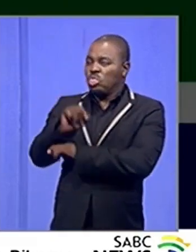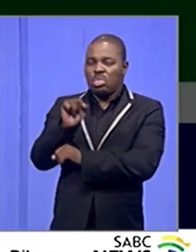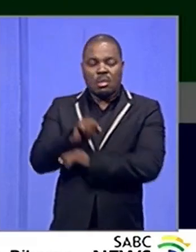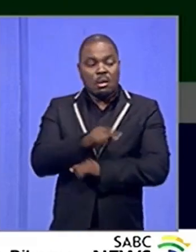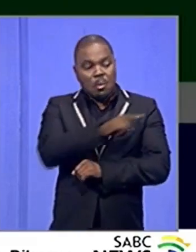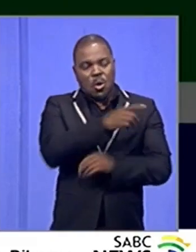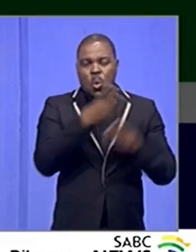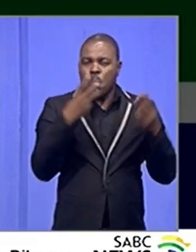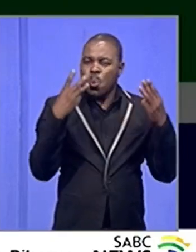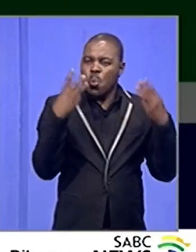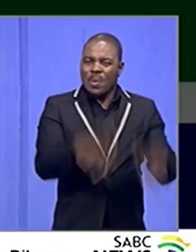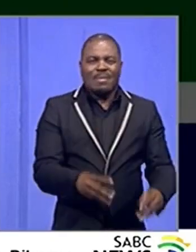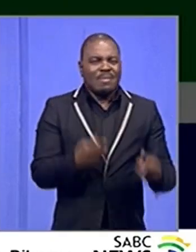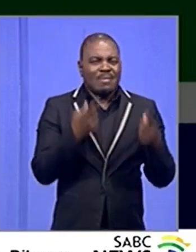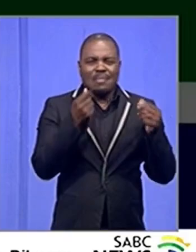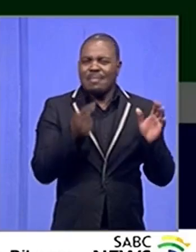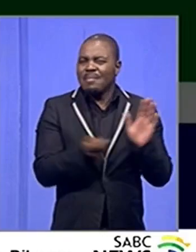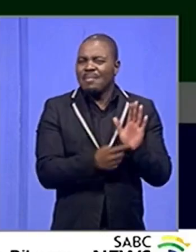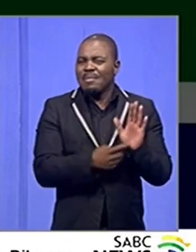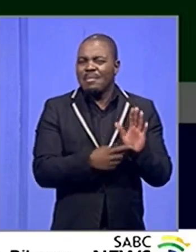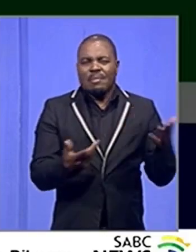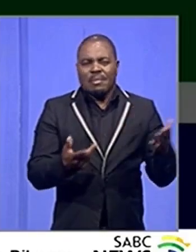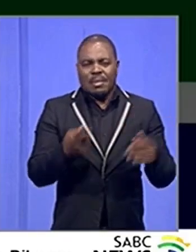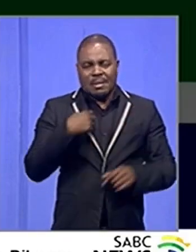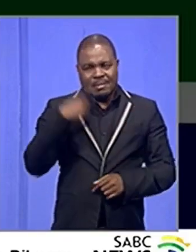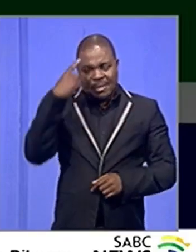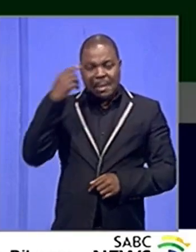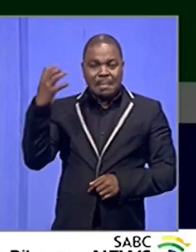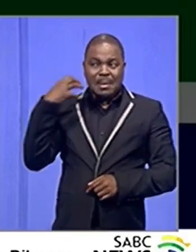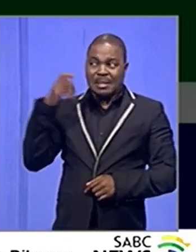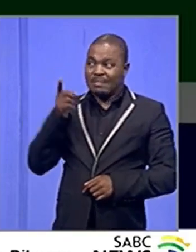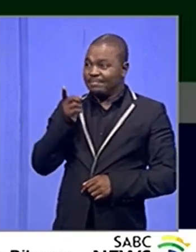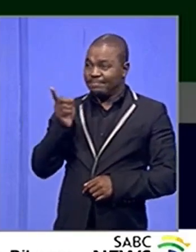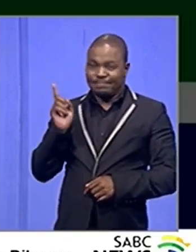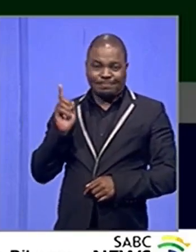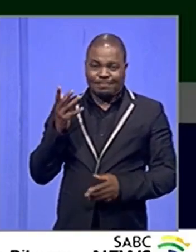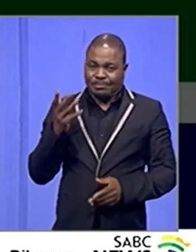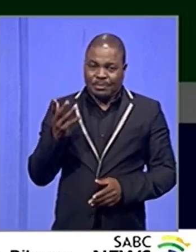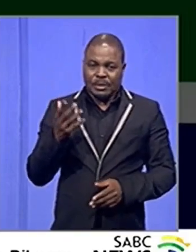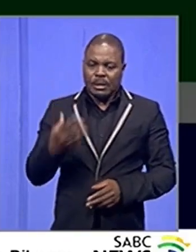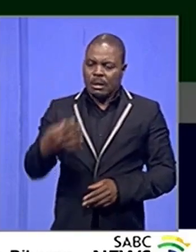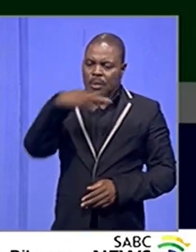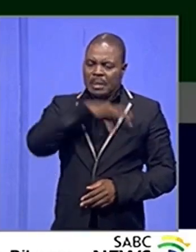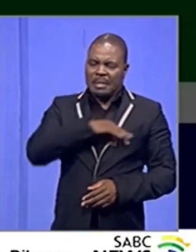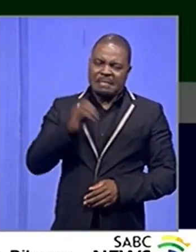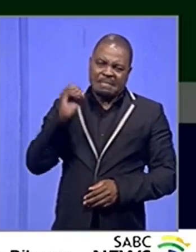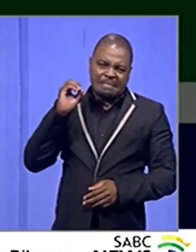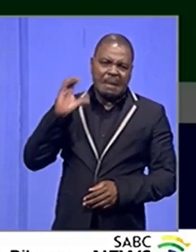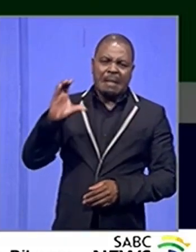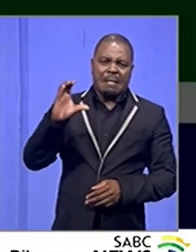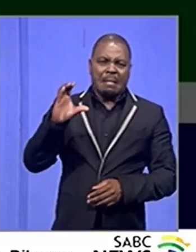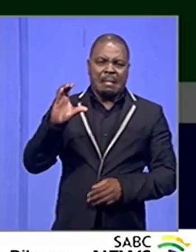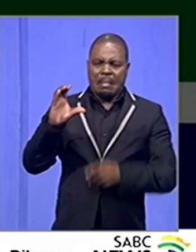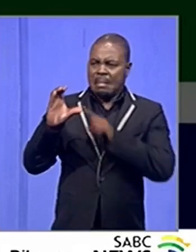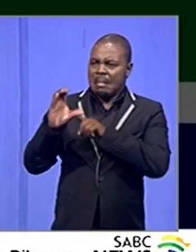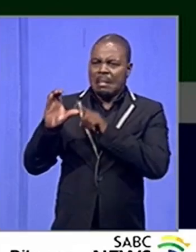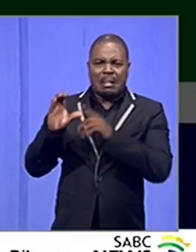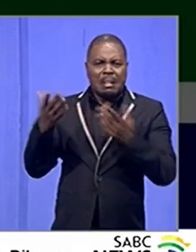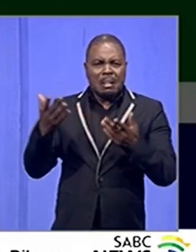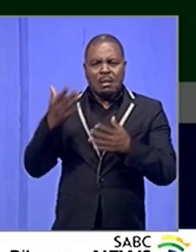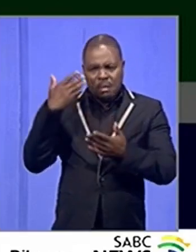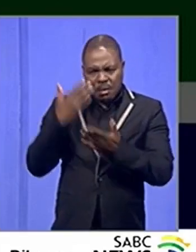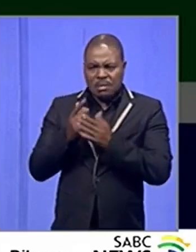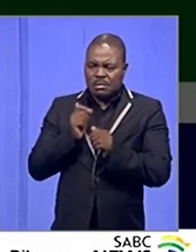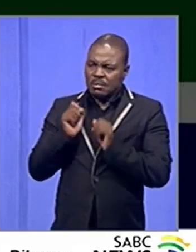senya ditšhelete tsa setšhaba ke ithaa gore ditona tsewa di na le letseno le le ko godimo thata gore ba ka lokisa ko ba